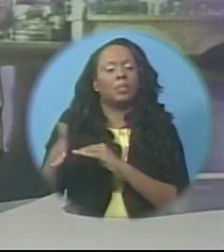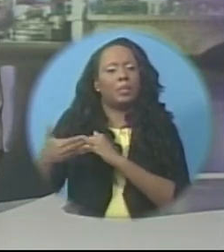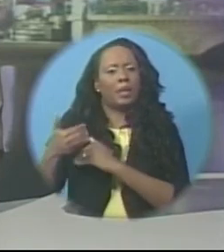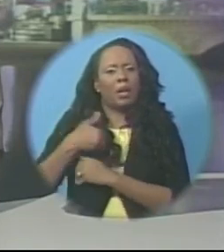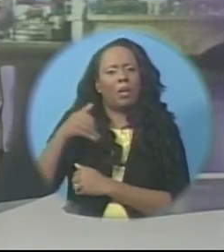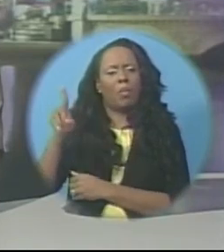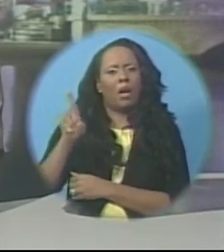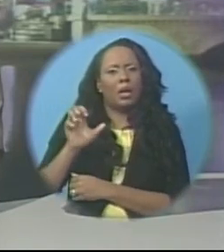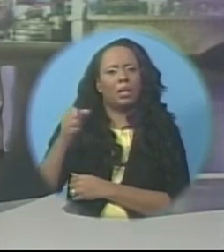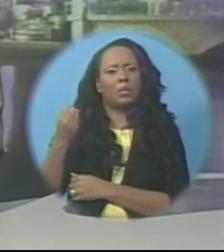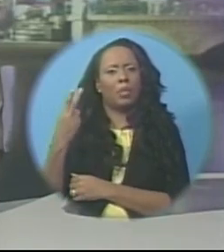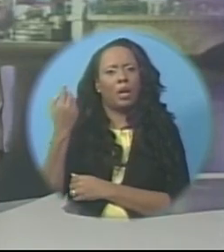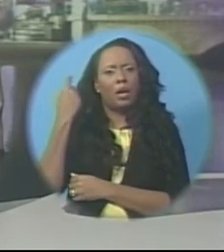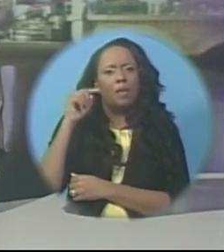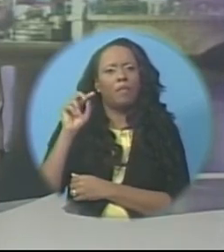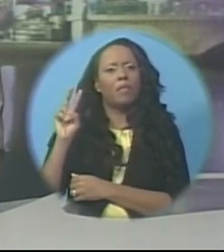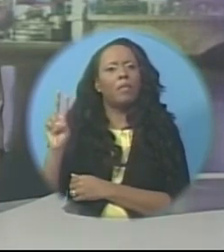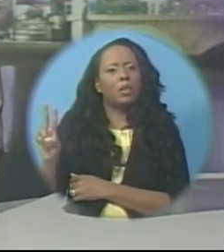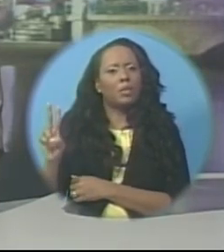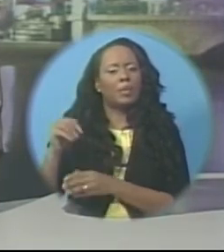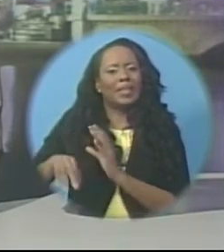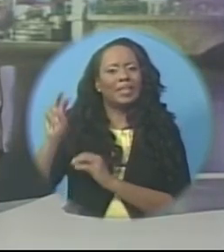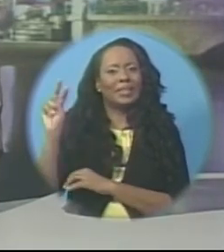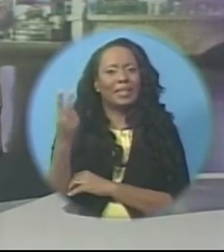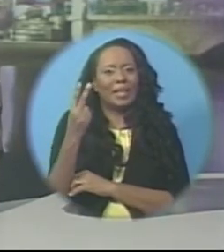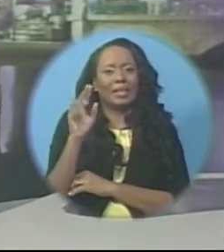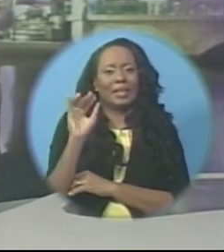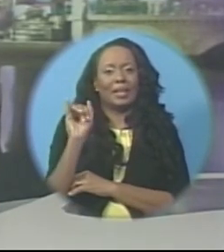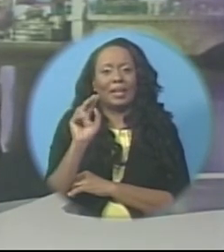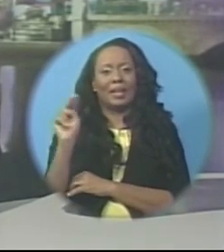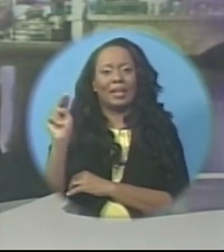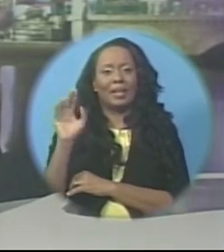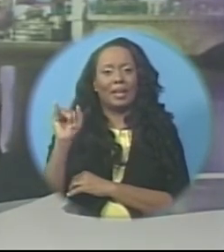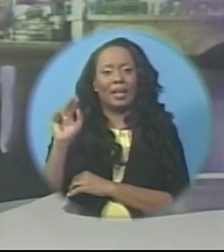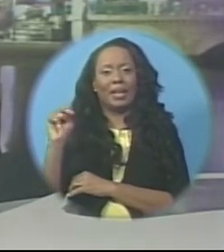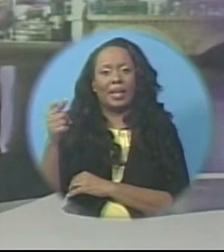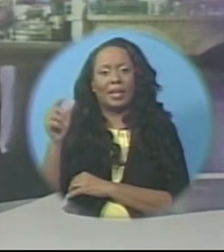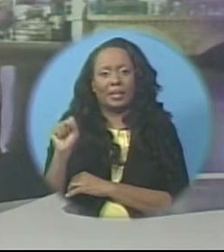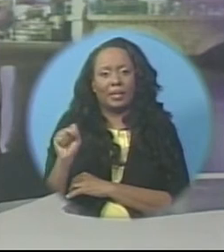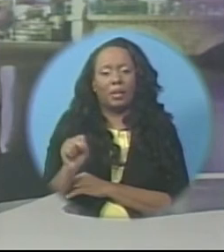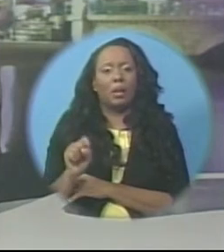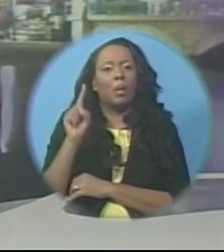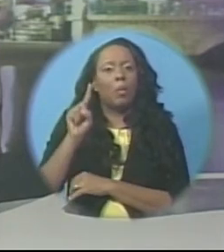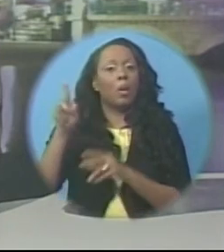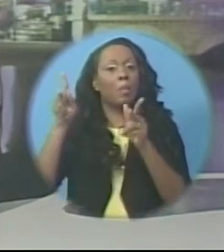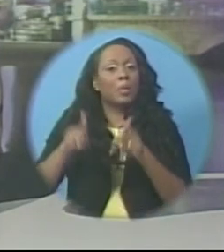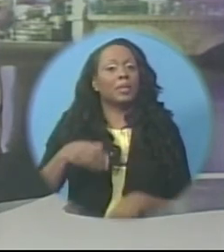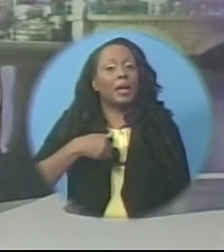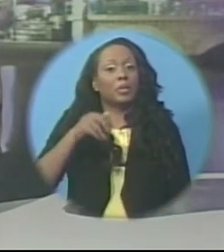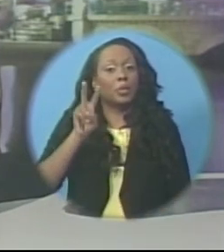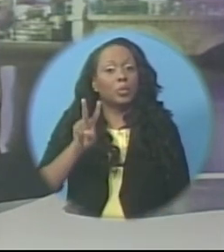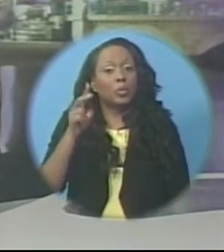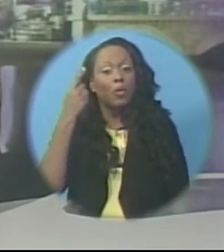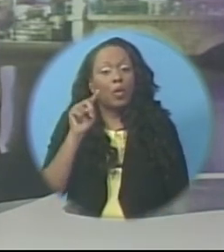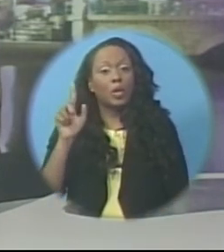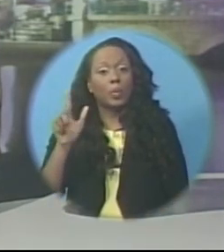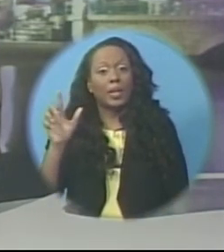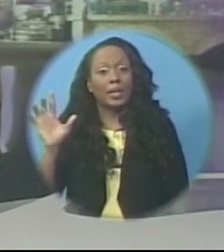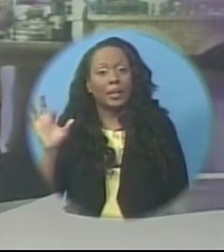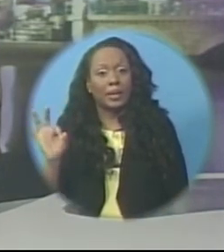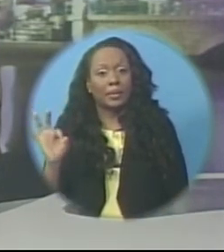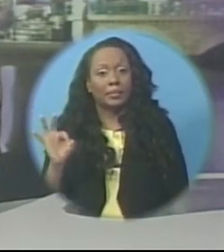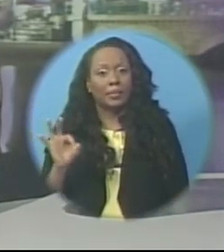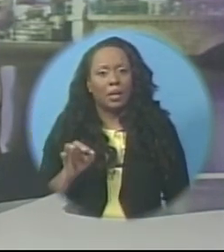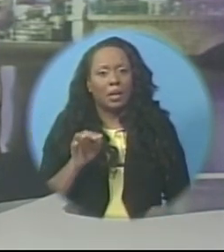scored 112 for 2 in their second innings. Jamal Warrican had 2 for 29. Now earlier, Barbados Pride starting the day